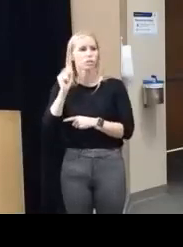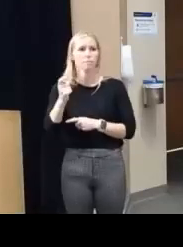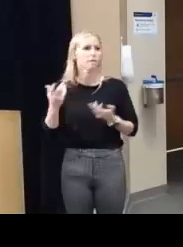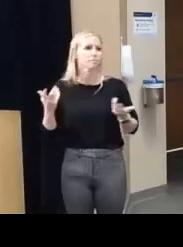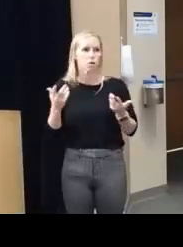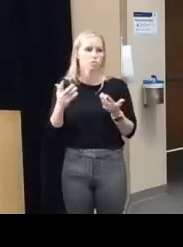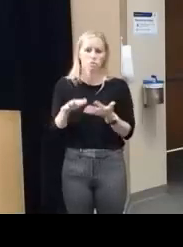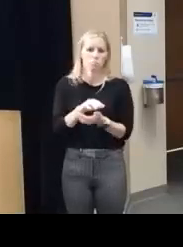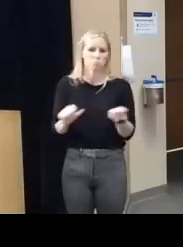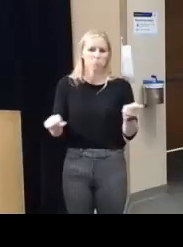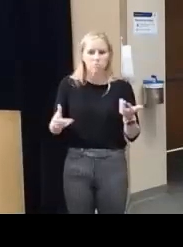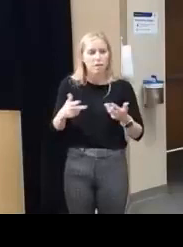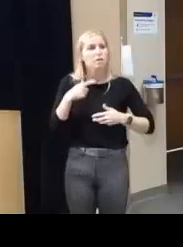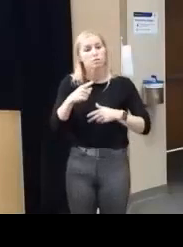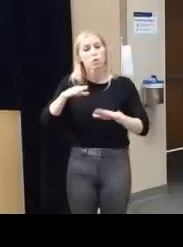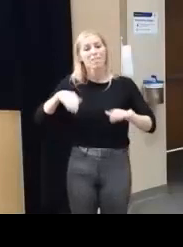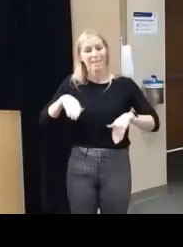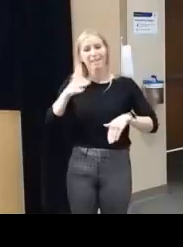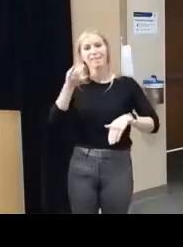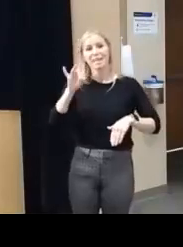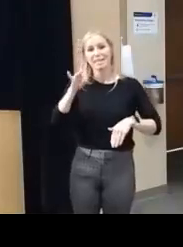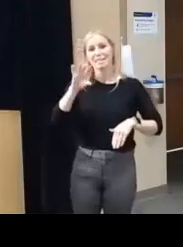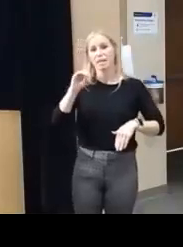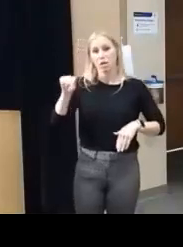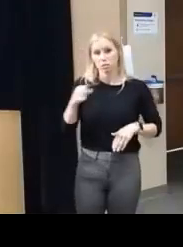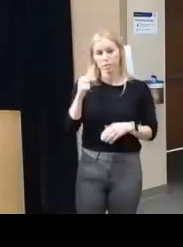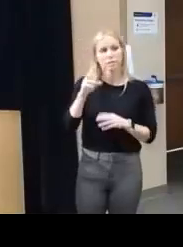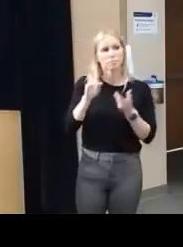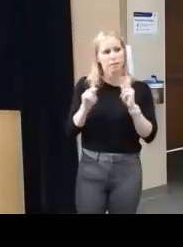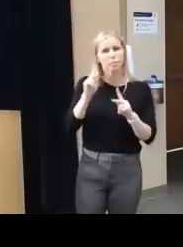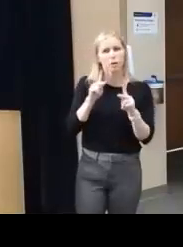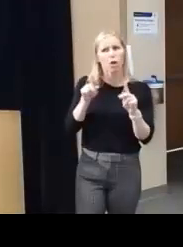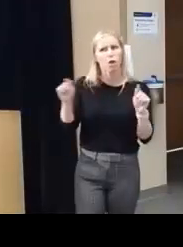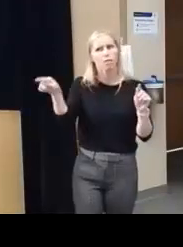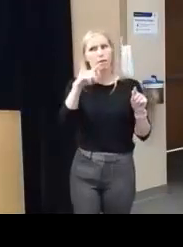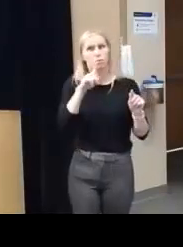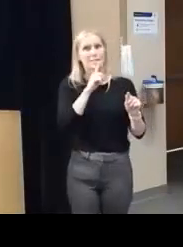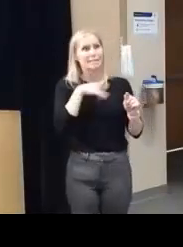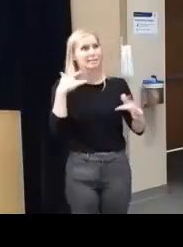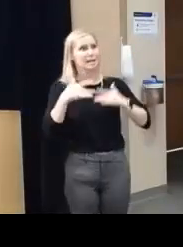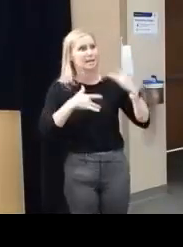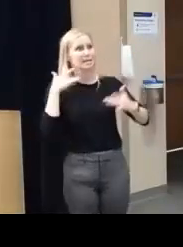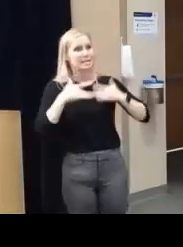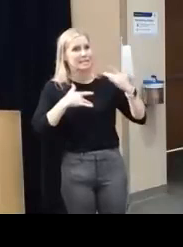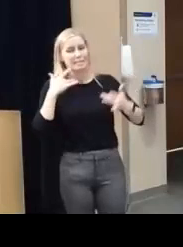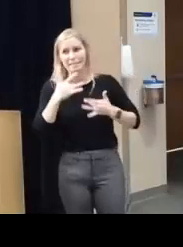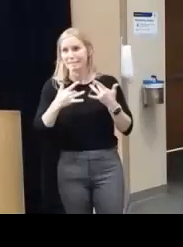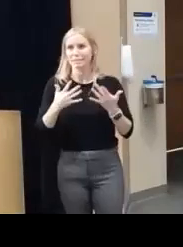we were, in the late 1800s, people were very excited about the